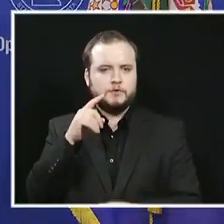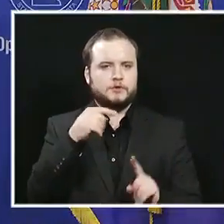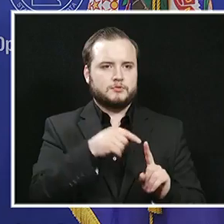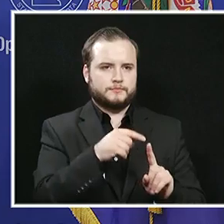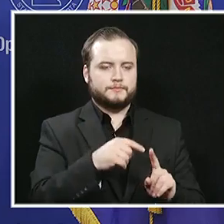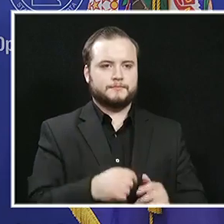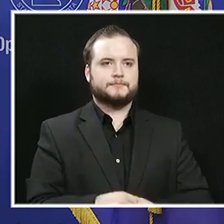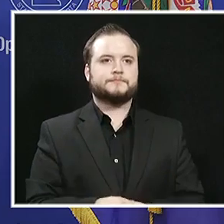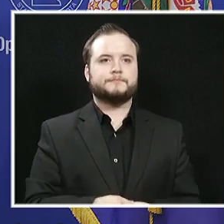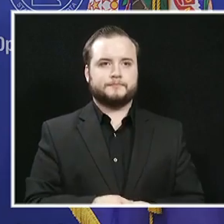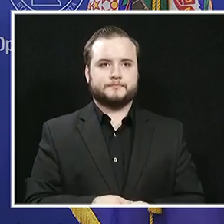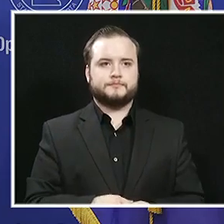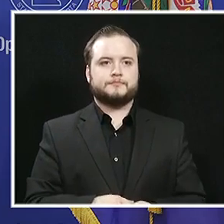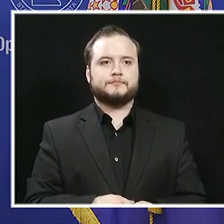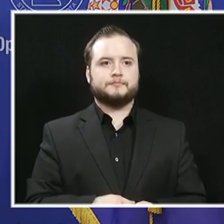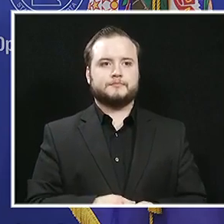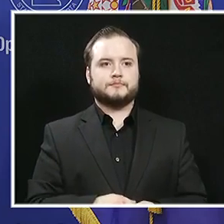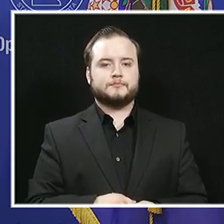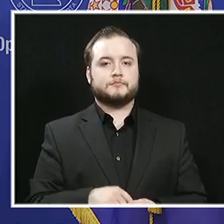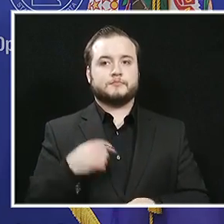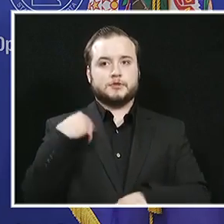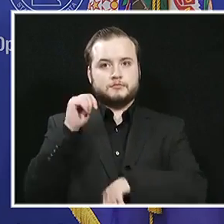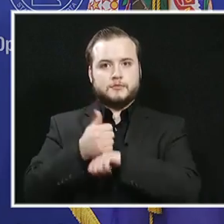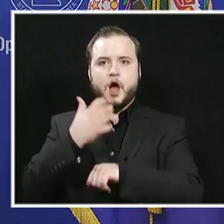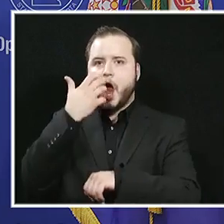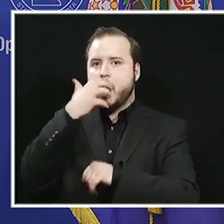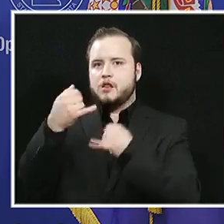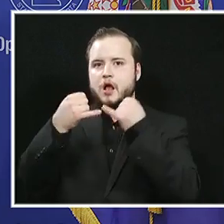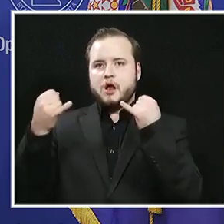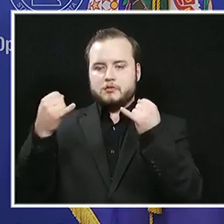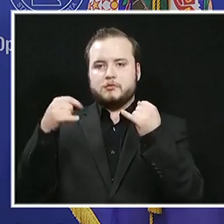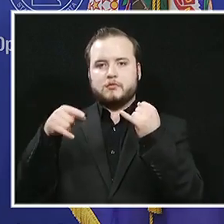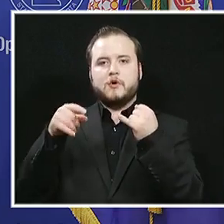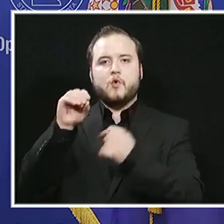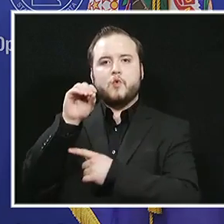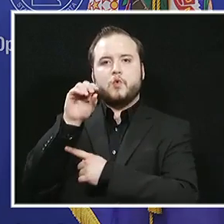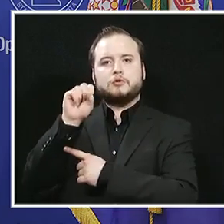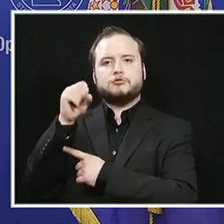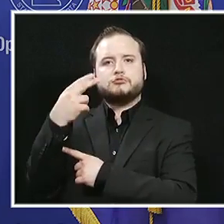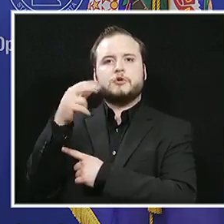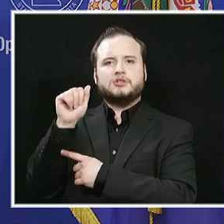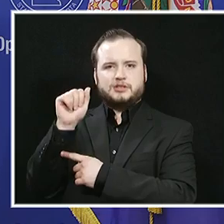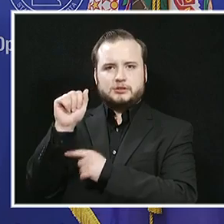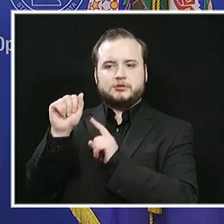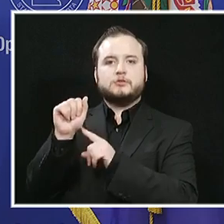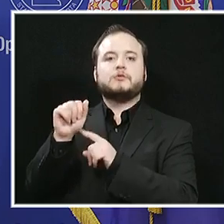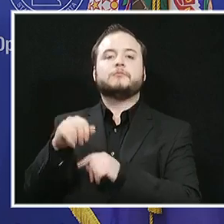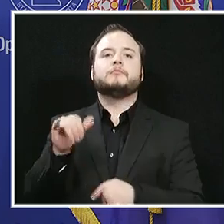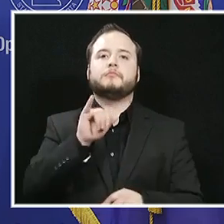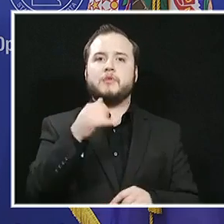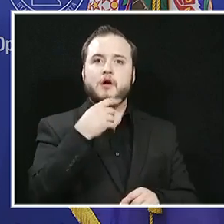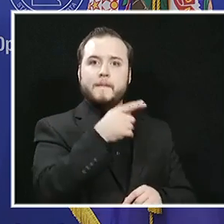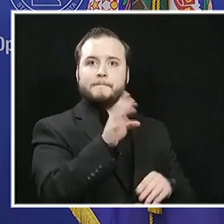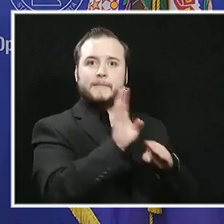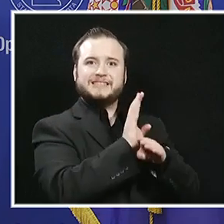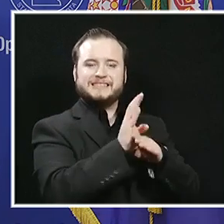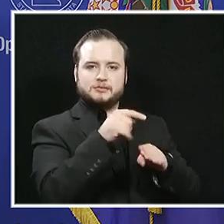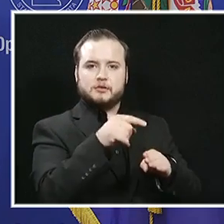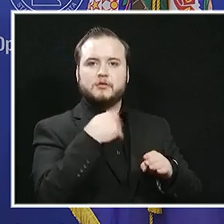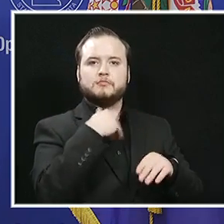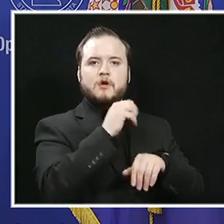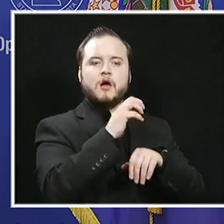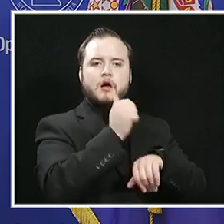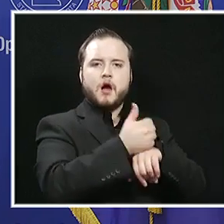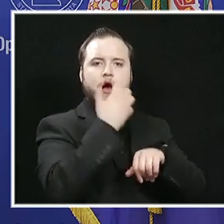and through the State Emergency Operations Center, which we're standing right now, for workers to call and let us know when businesses aren't getting this right. And that is an important piece of this, such